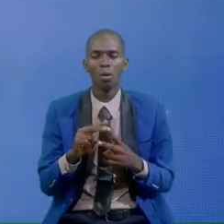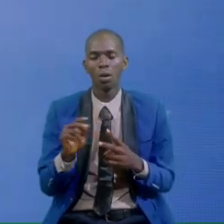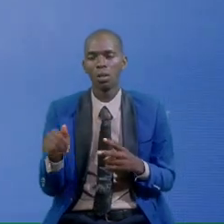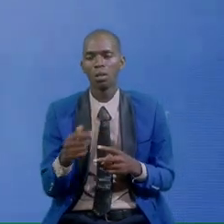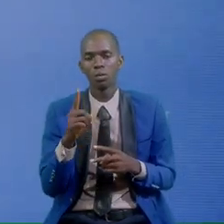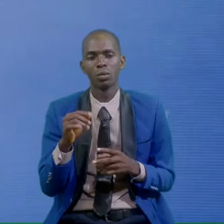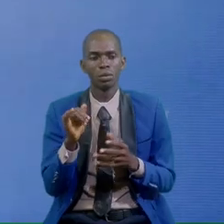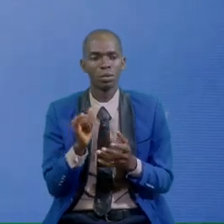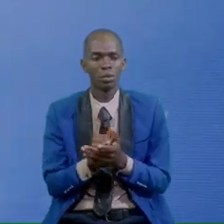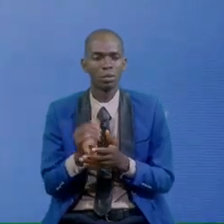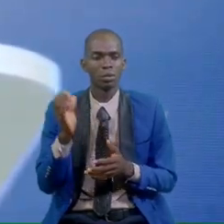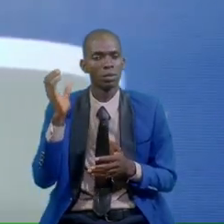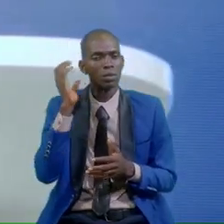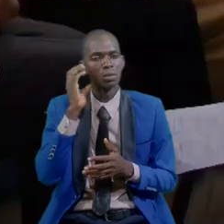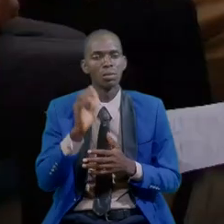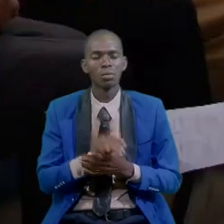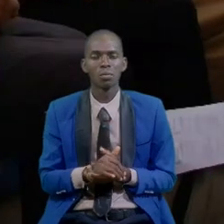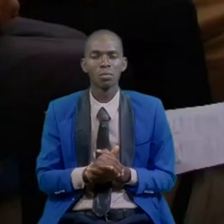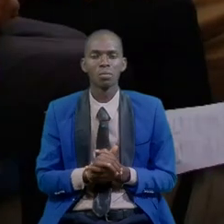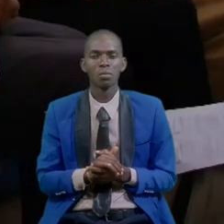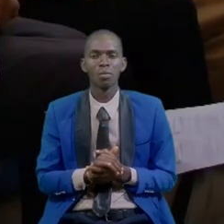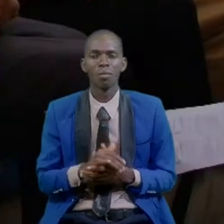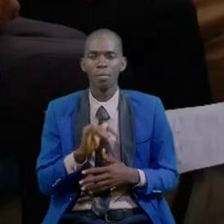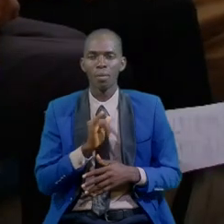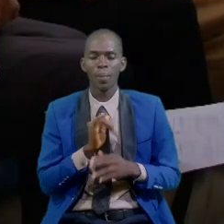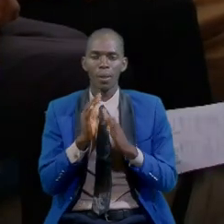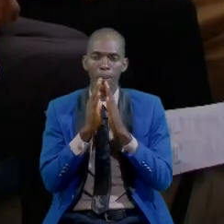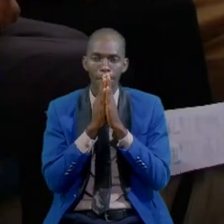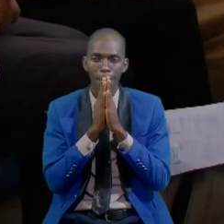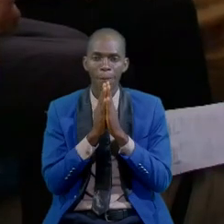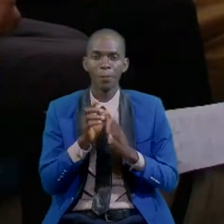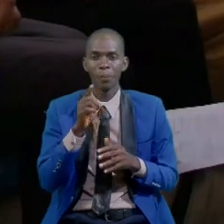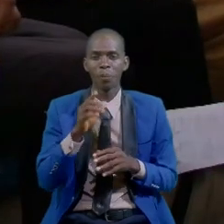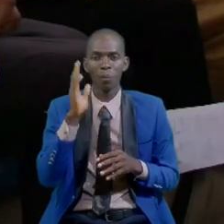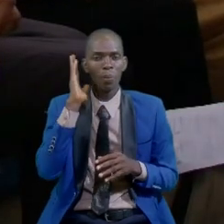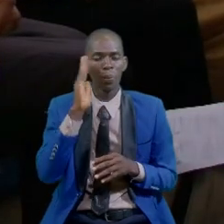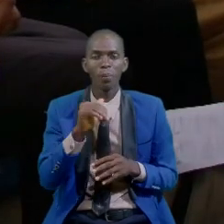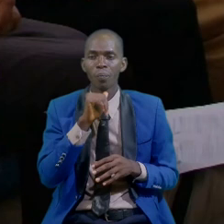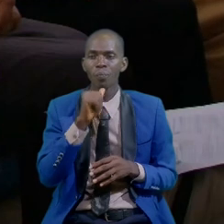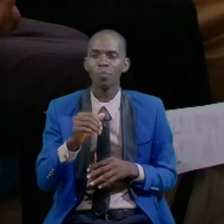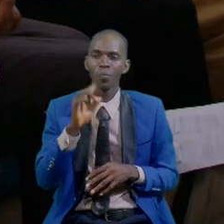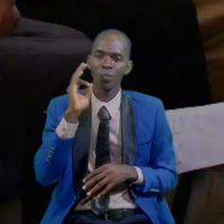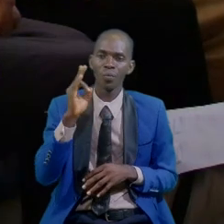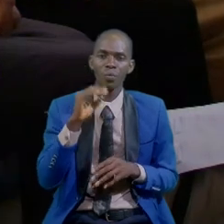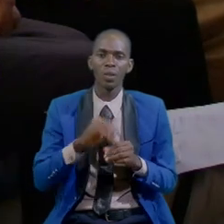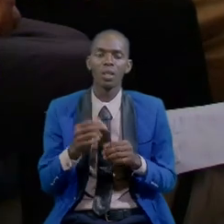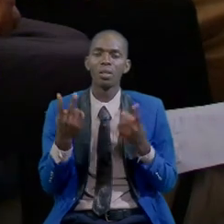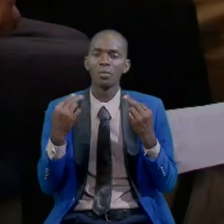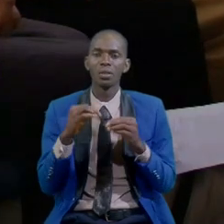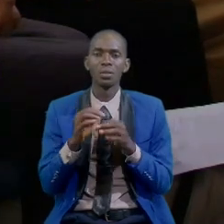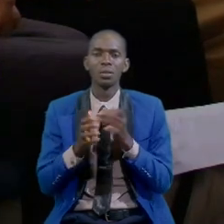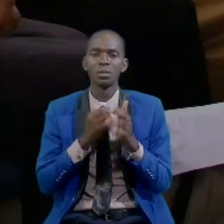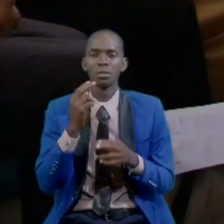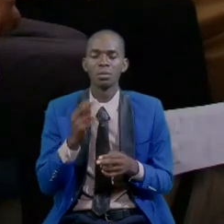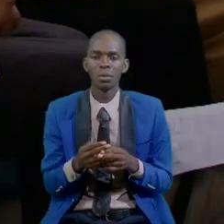that regarded. I pray, you will not minister in vain. Amen. You will